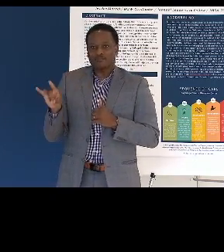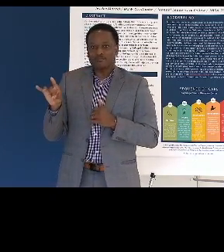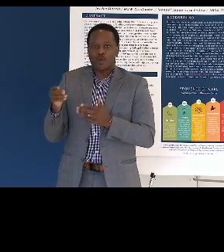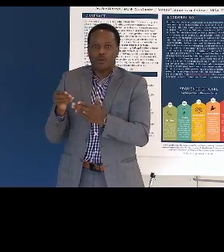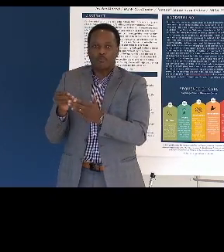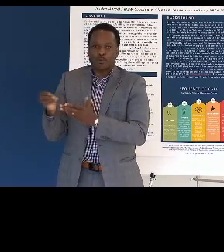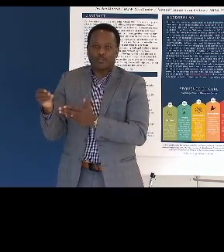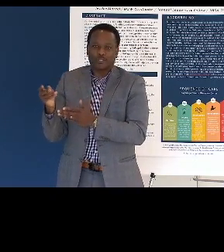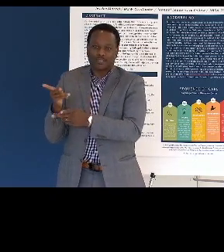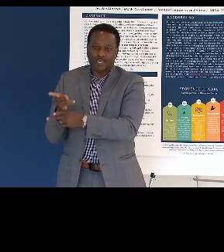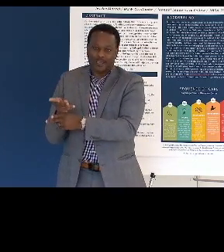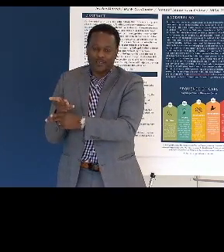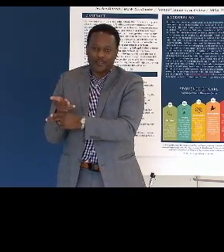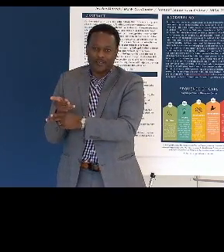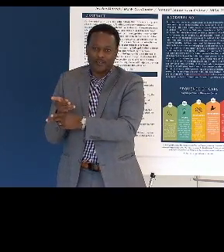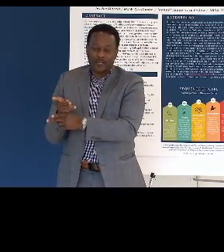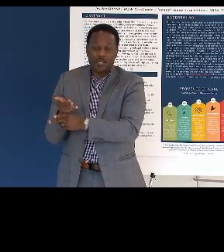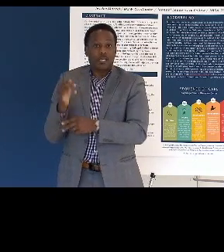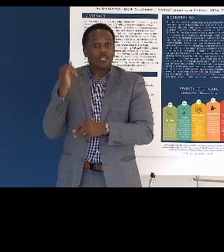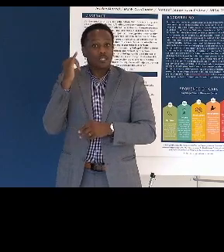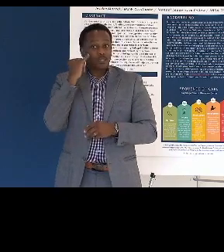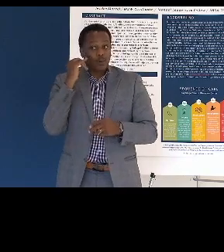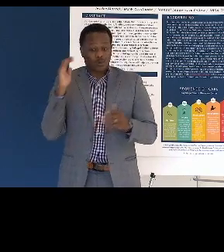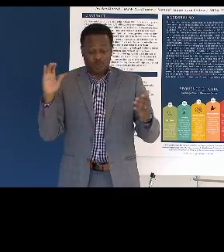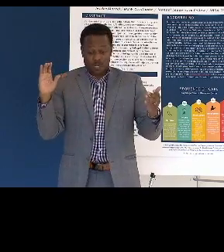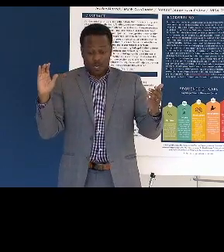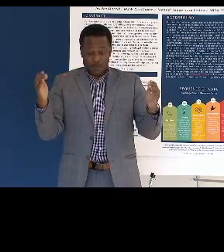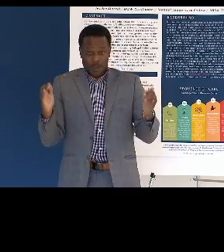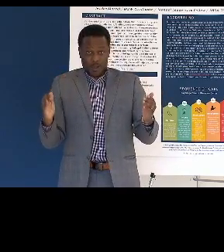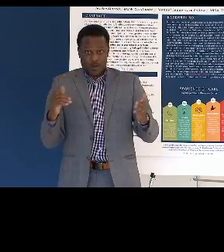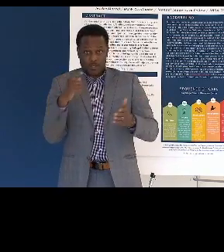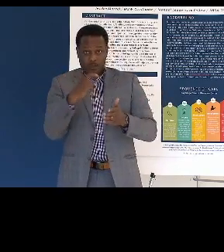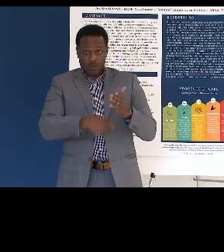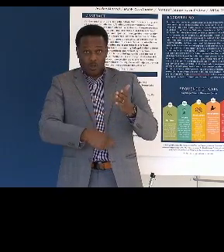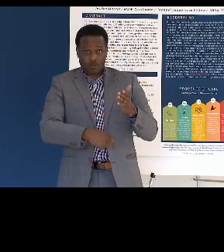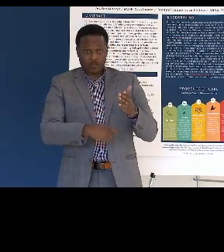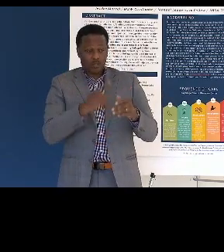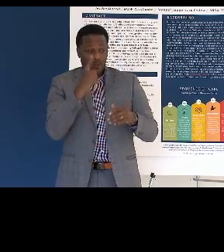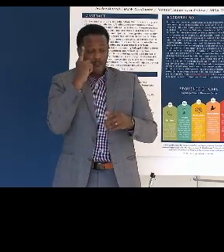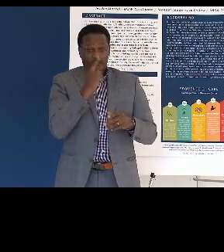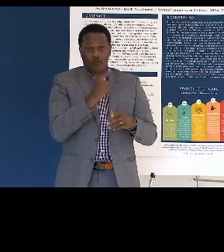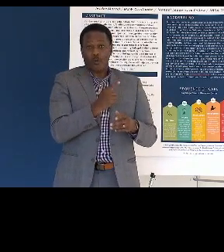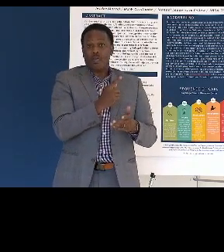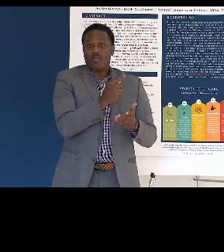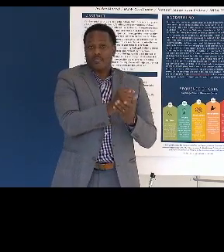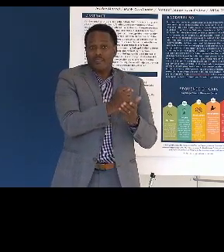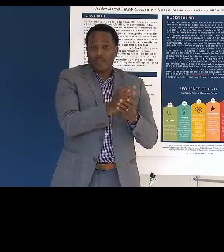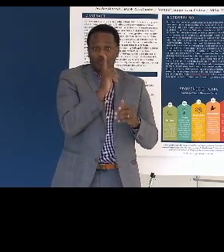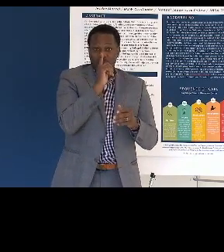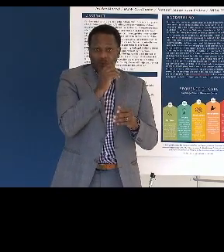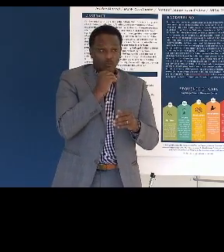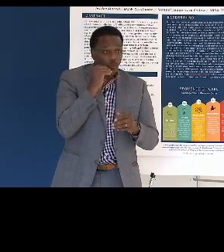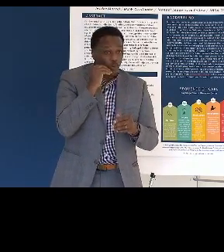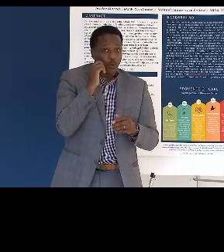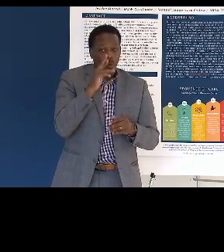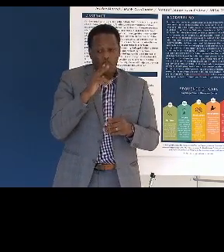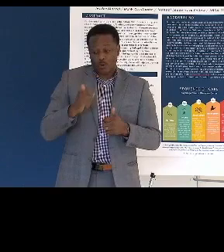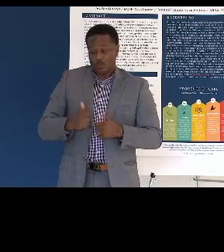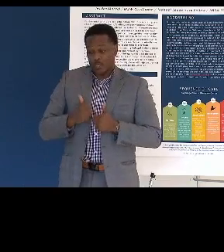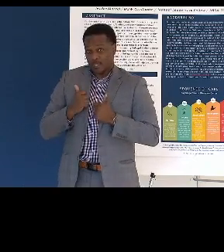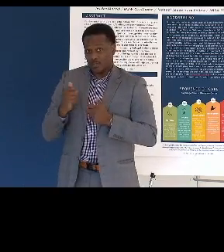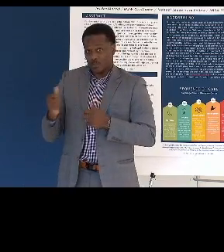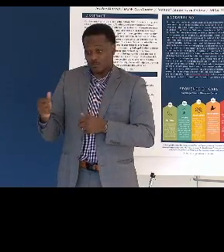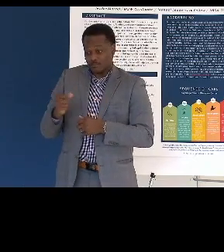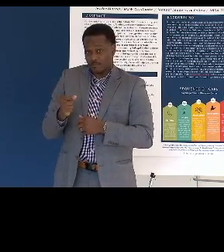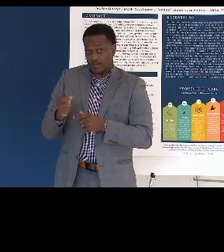do if we look at the analysis of costs for a therapeutic foster home or residential placement, we